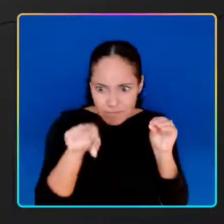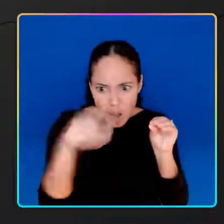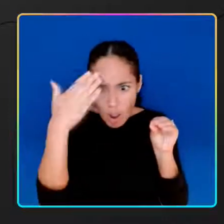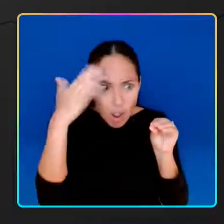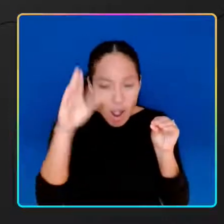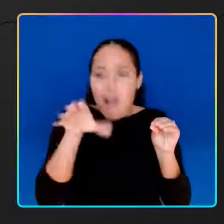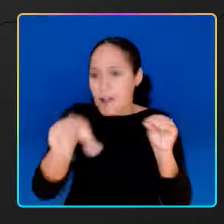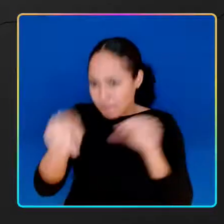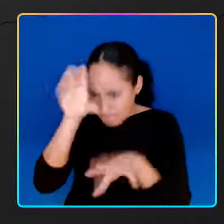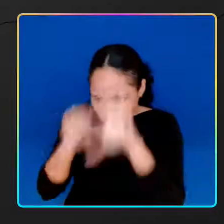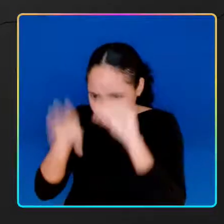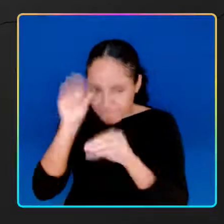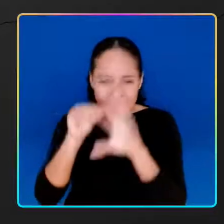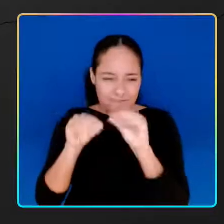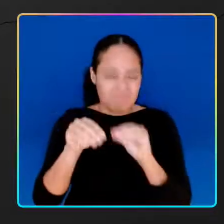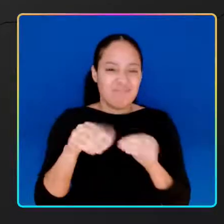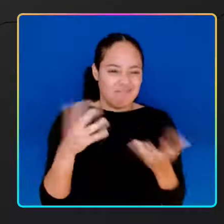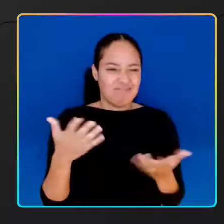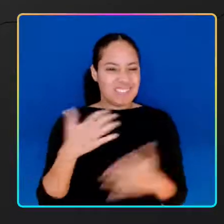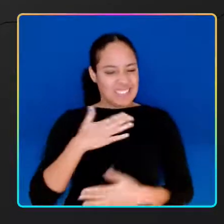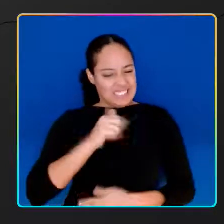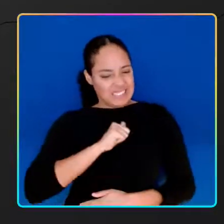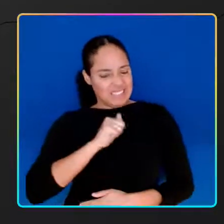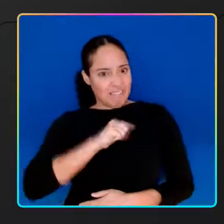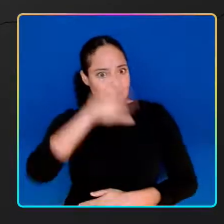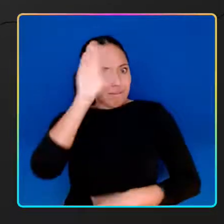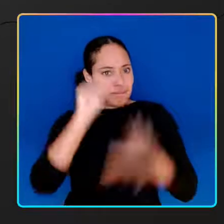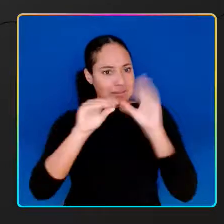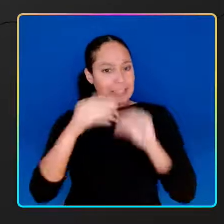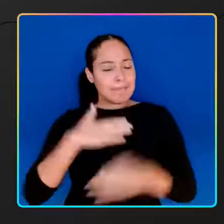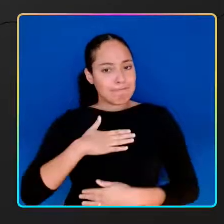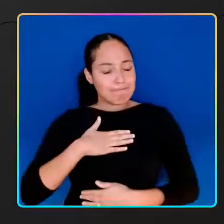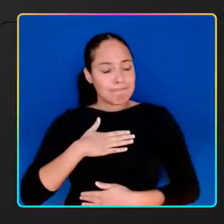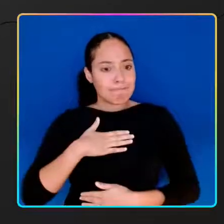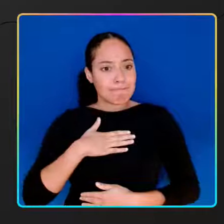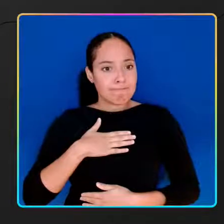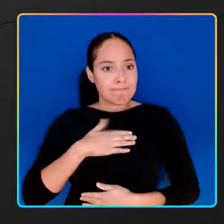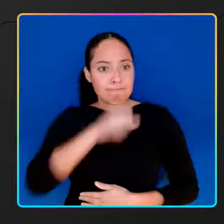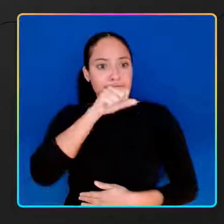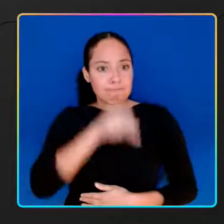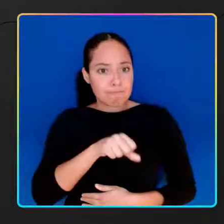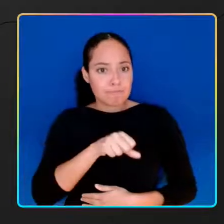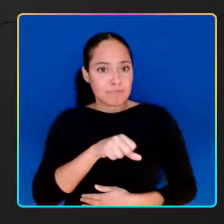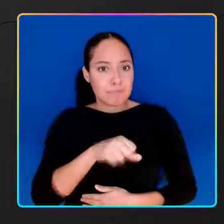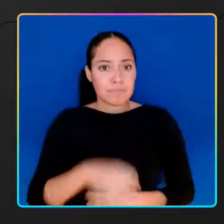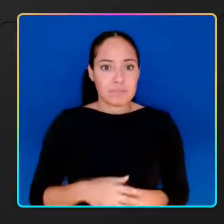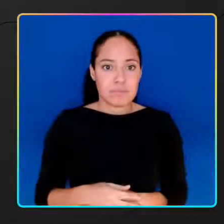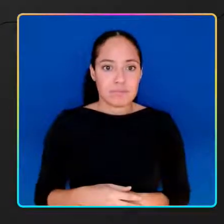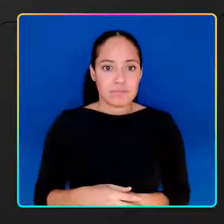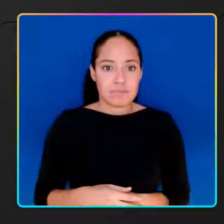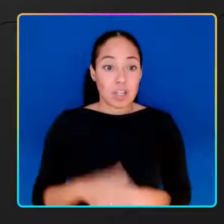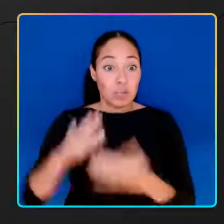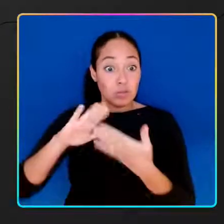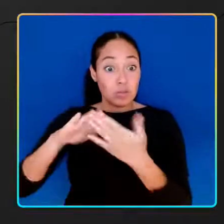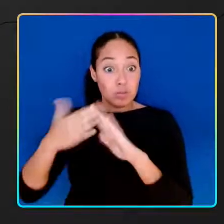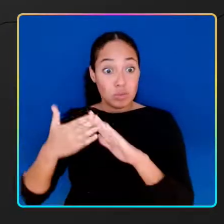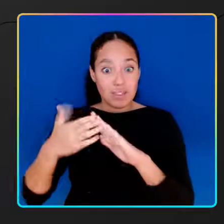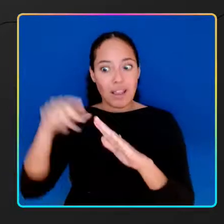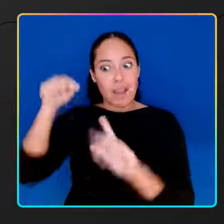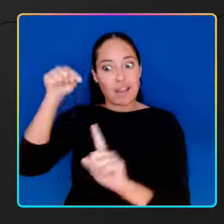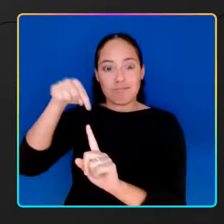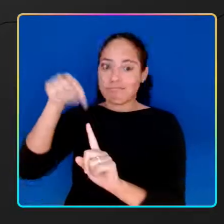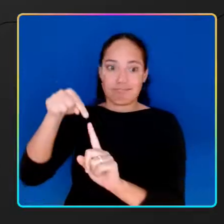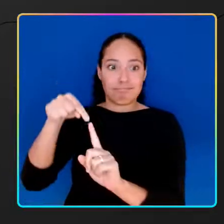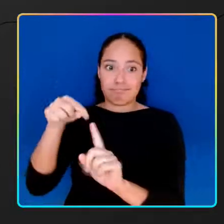at least. That's why I really love to be in community, because it's yes, I give to community, but I learn a lot more from